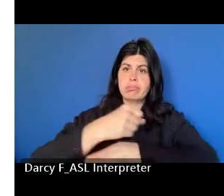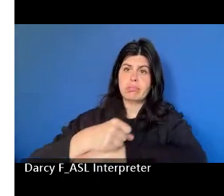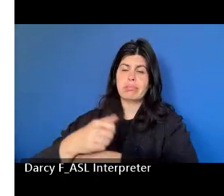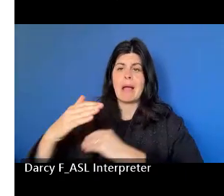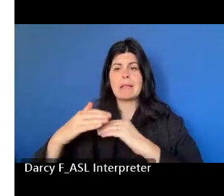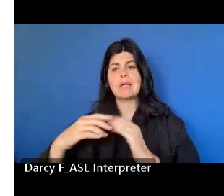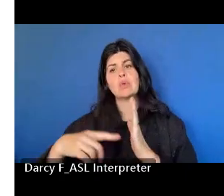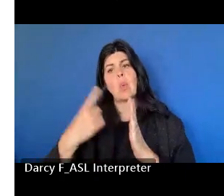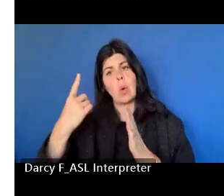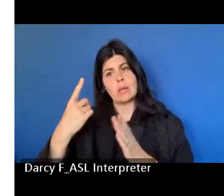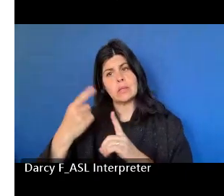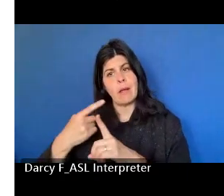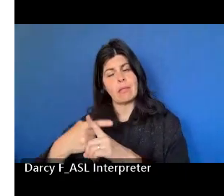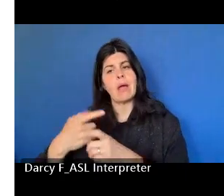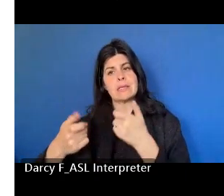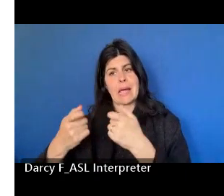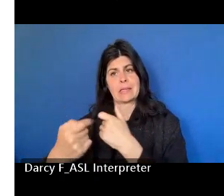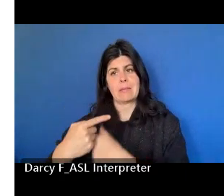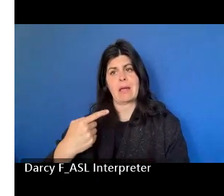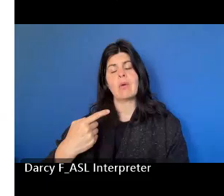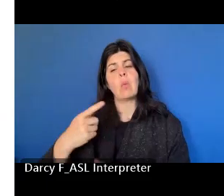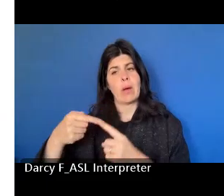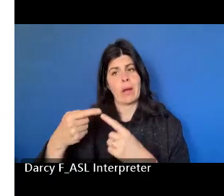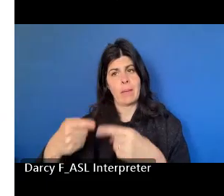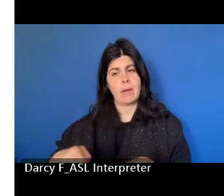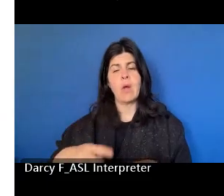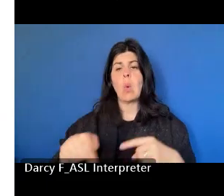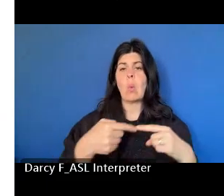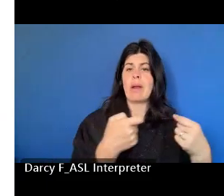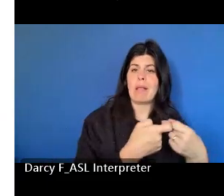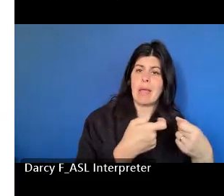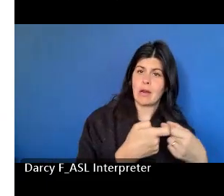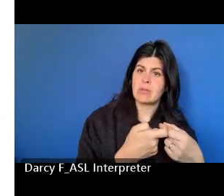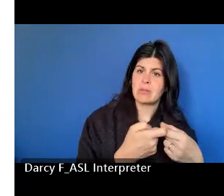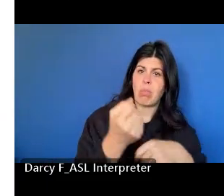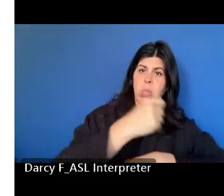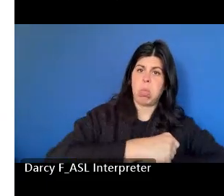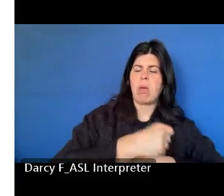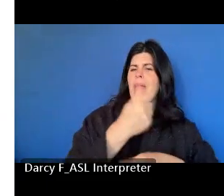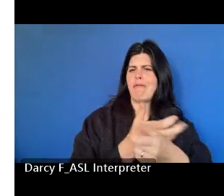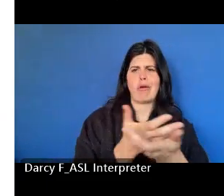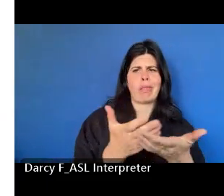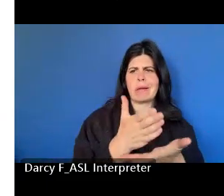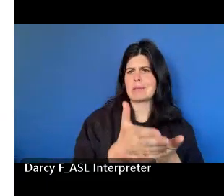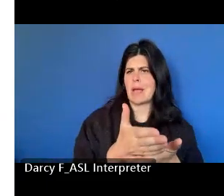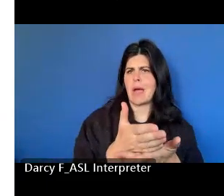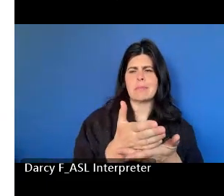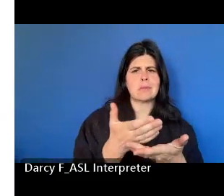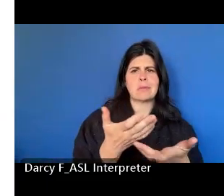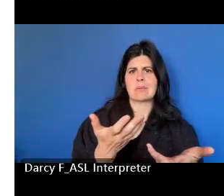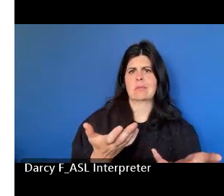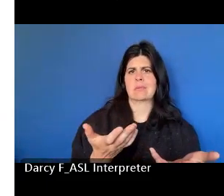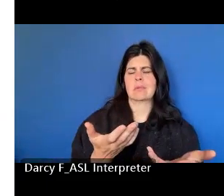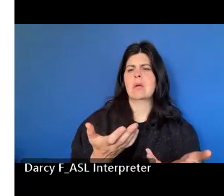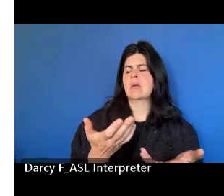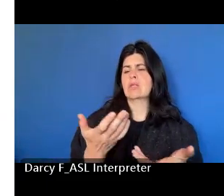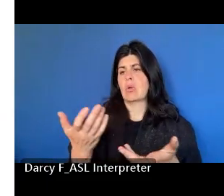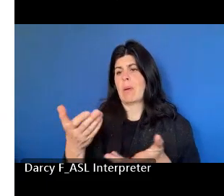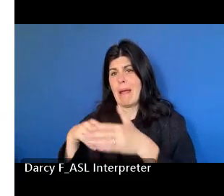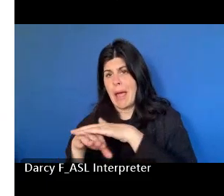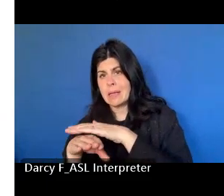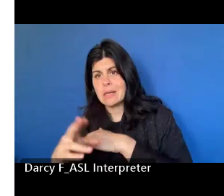messages whenever they occur. When electricity goes out, everything stops working, and having access to natural gas provides